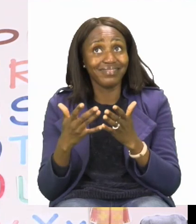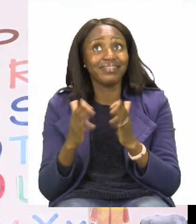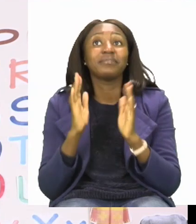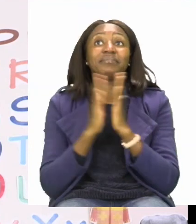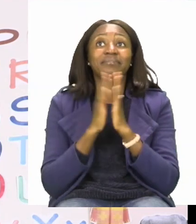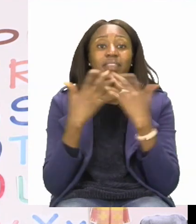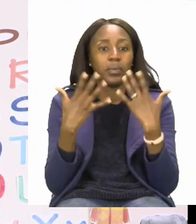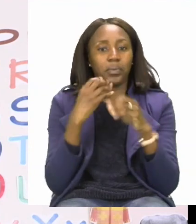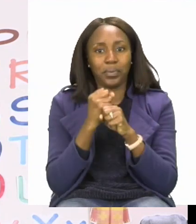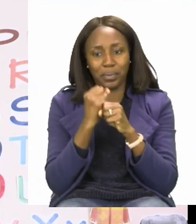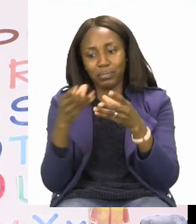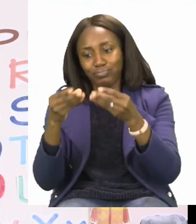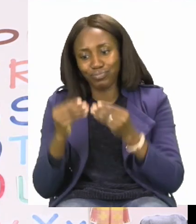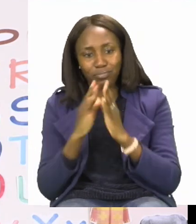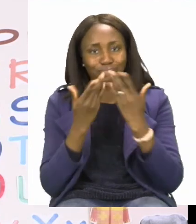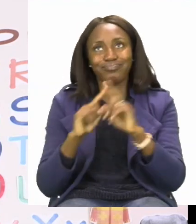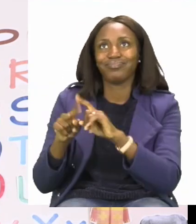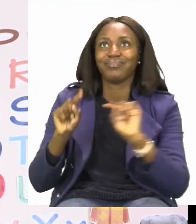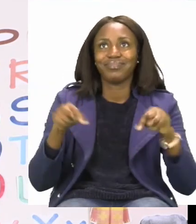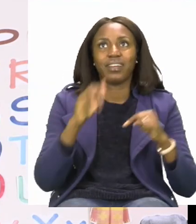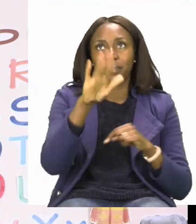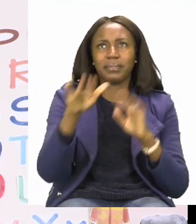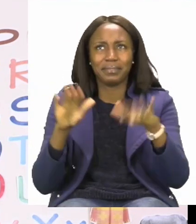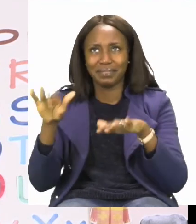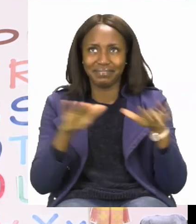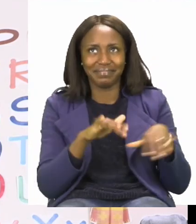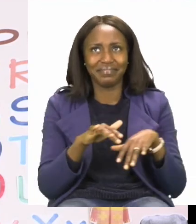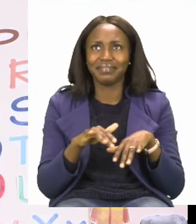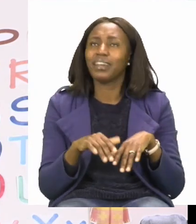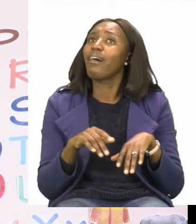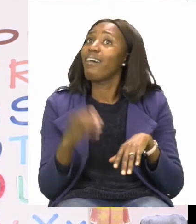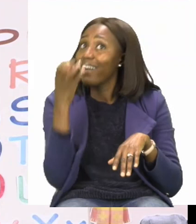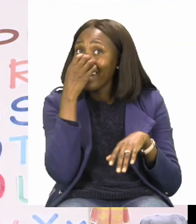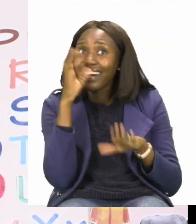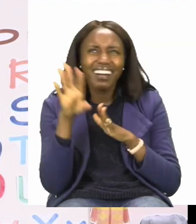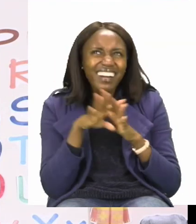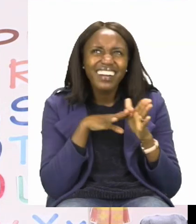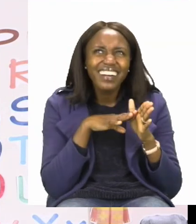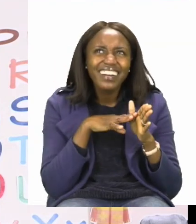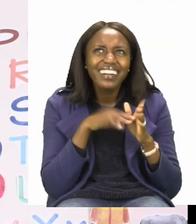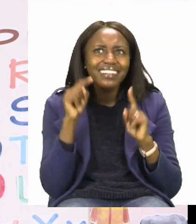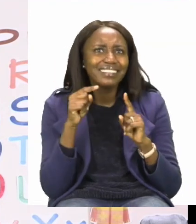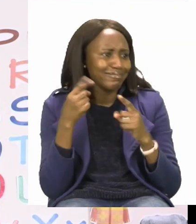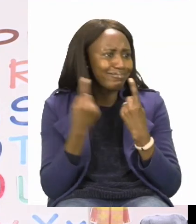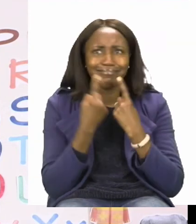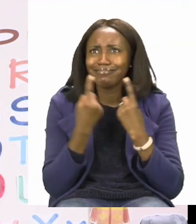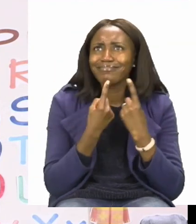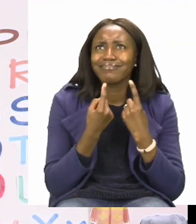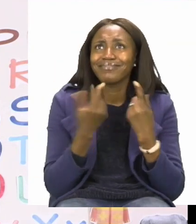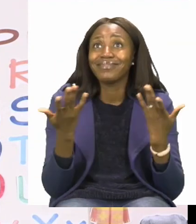you touch anything else. Sashi came early and we were busy playing before I had to say goodbye.